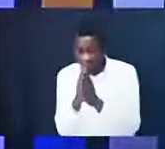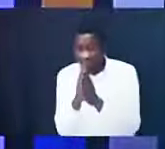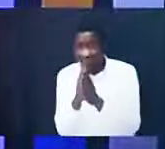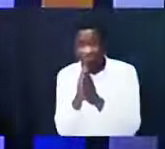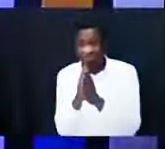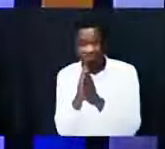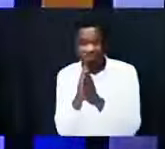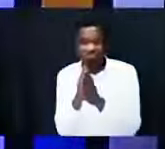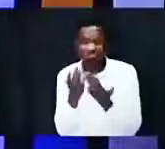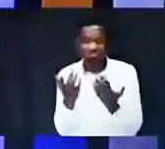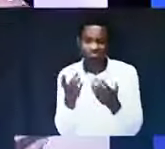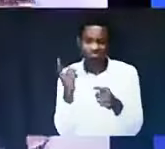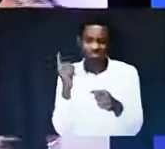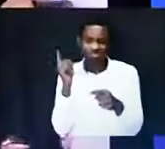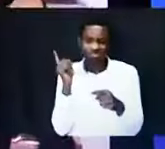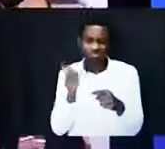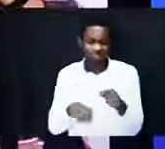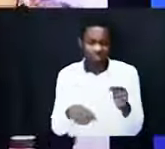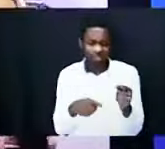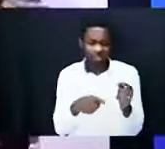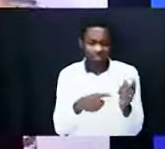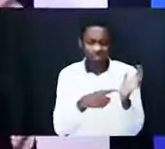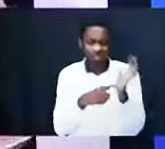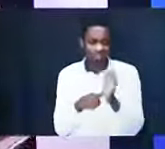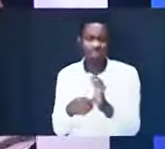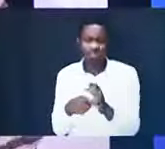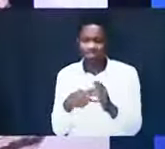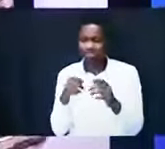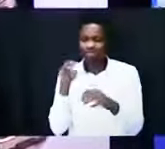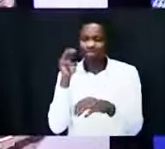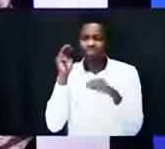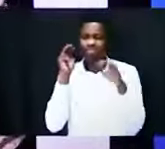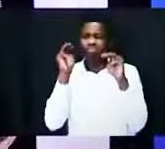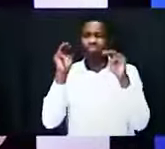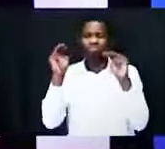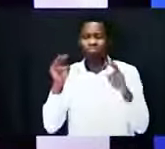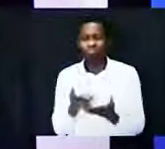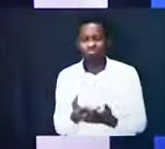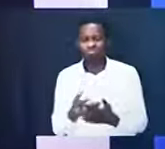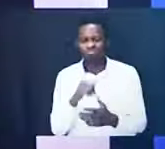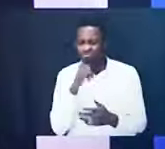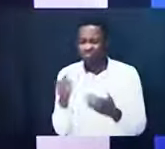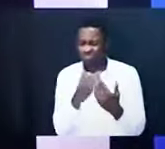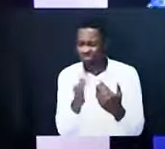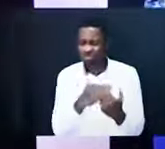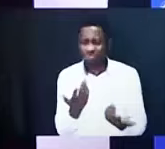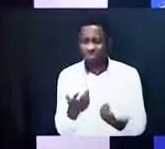these things do not come easily to us.